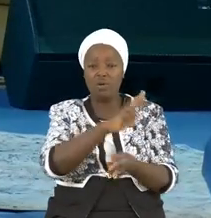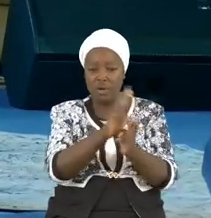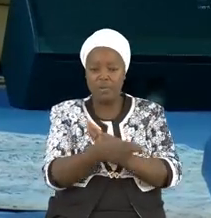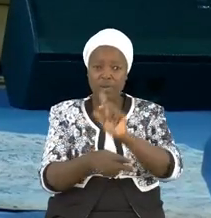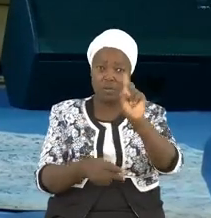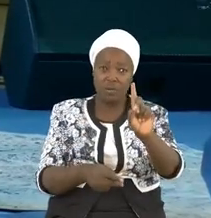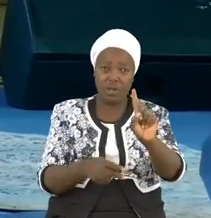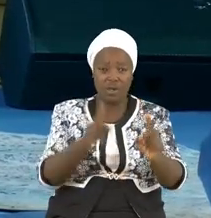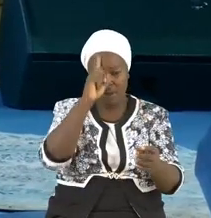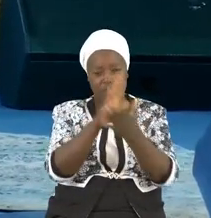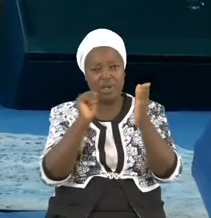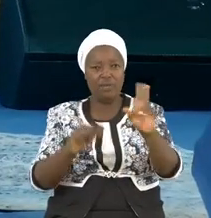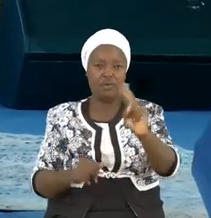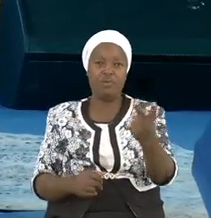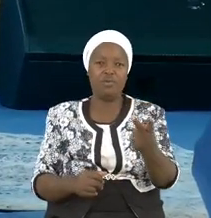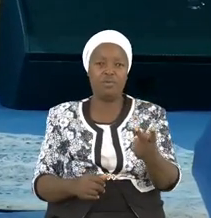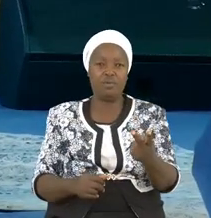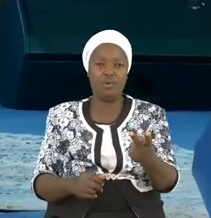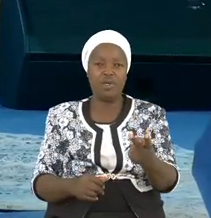It takes